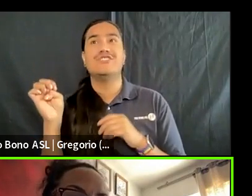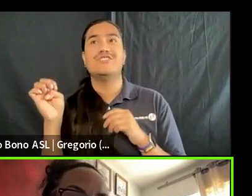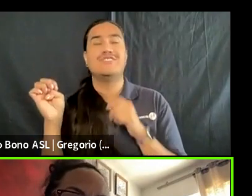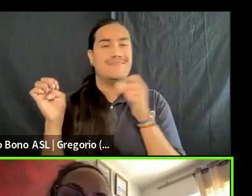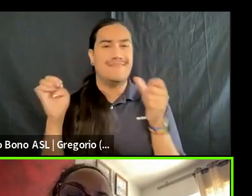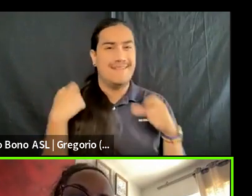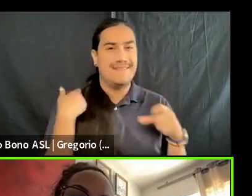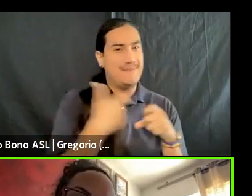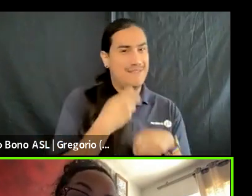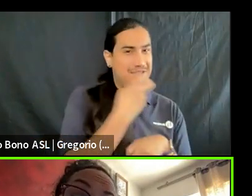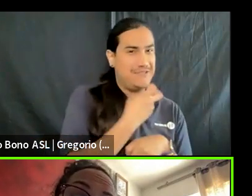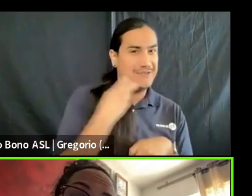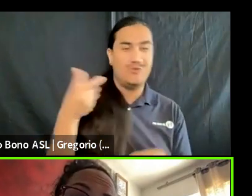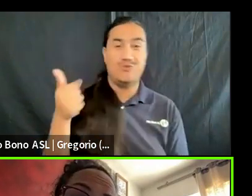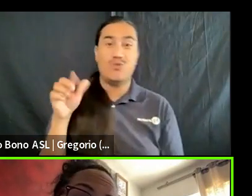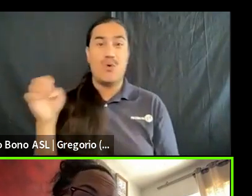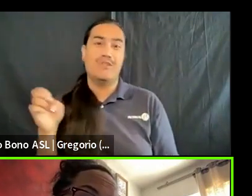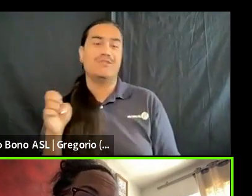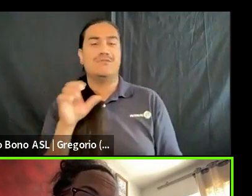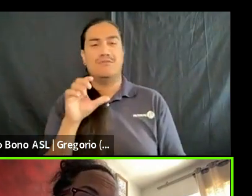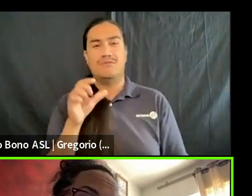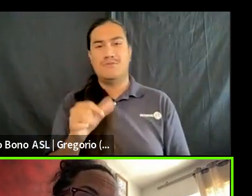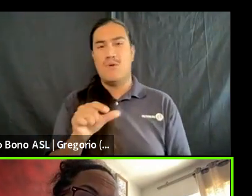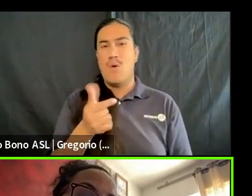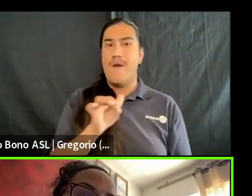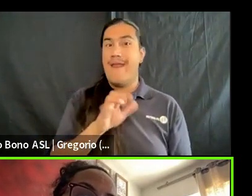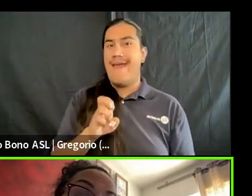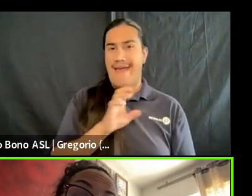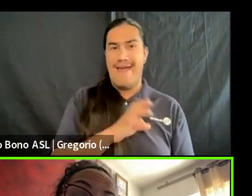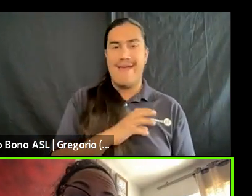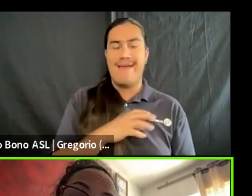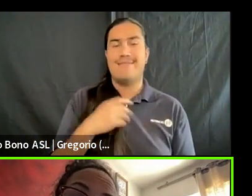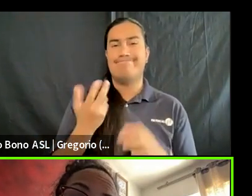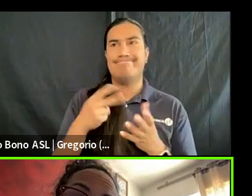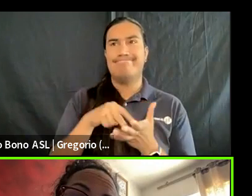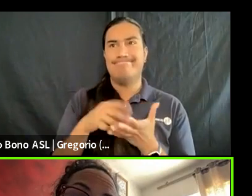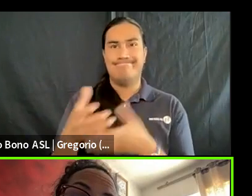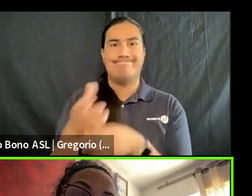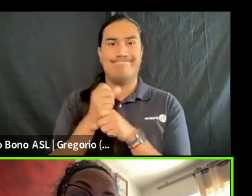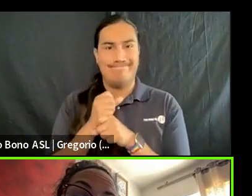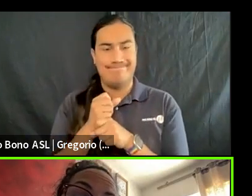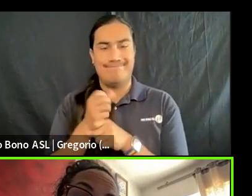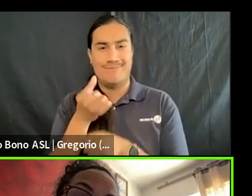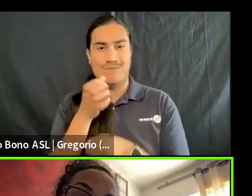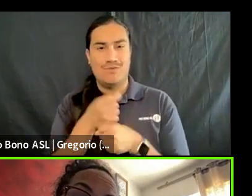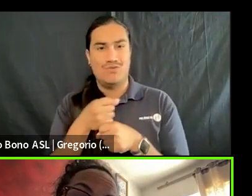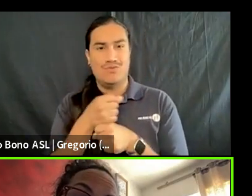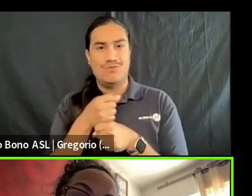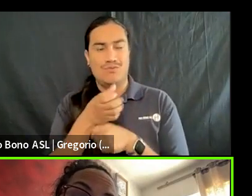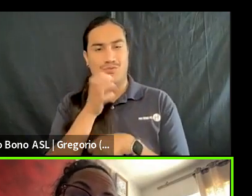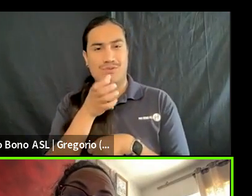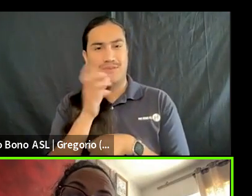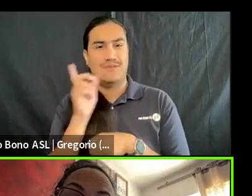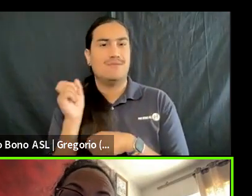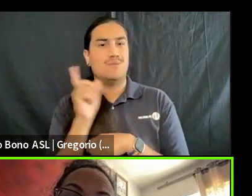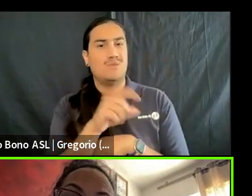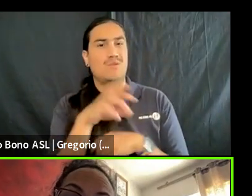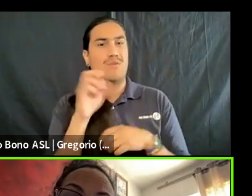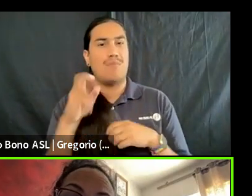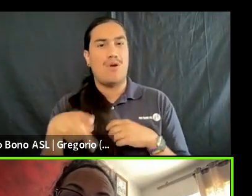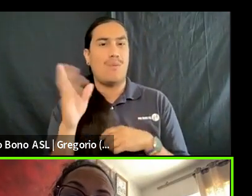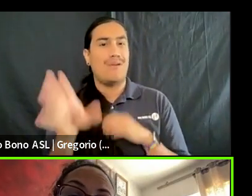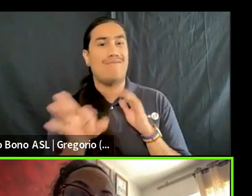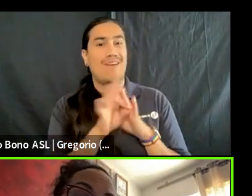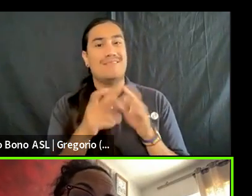George. Jorge gets his drink and heads to the park, where he finds a spot and sits